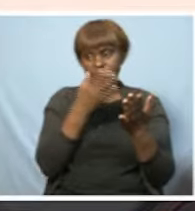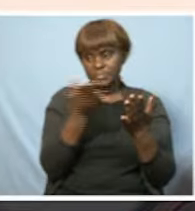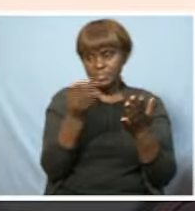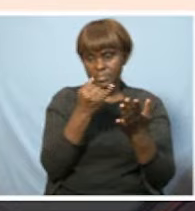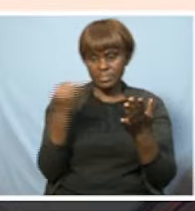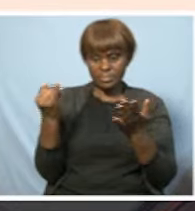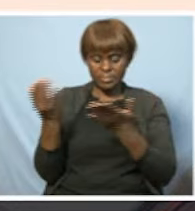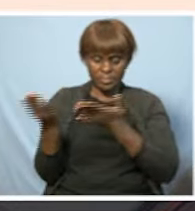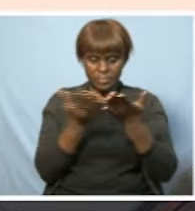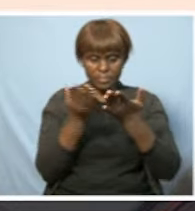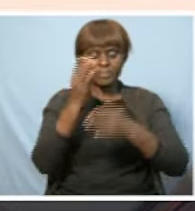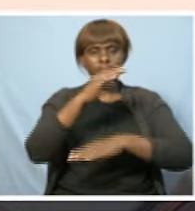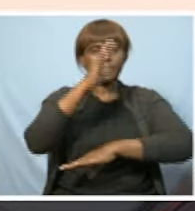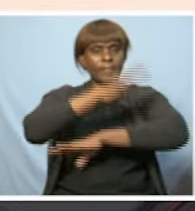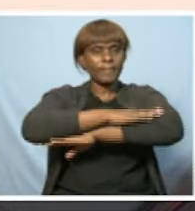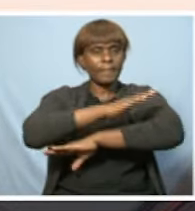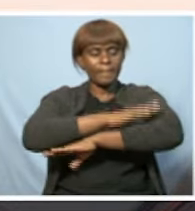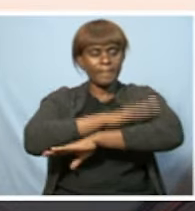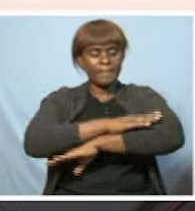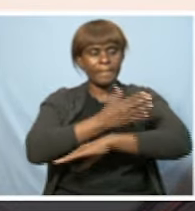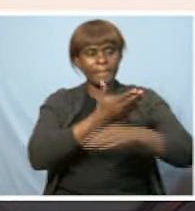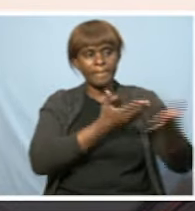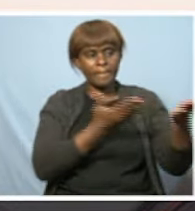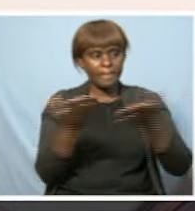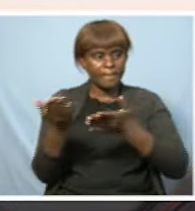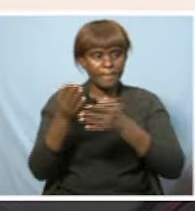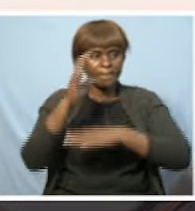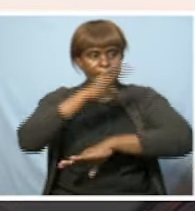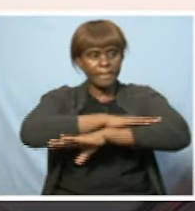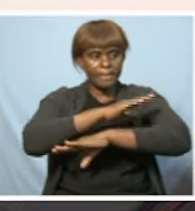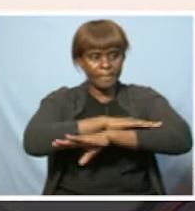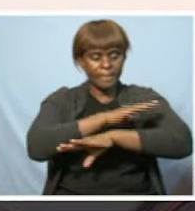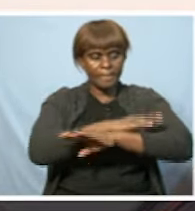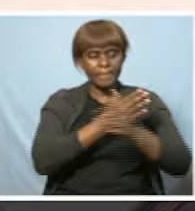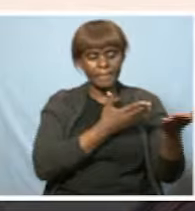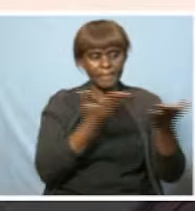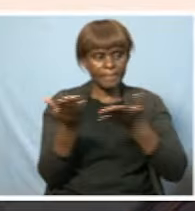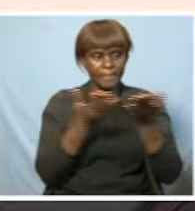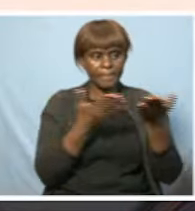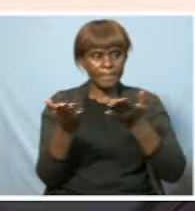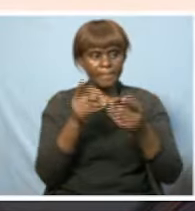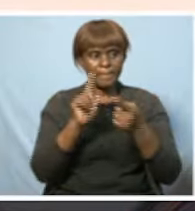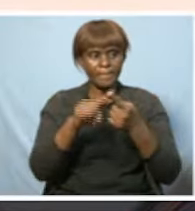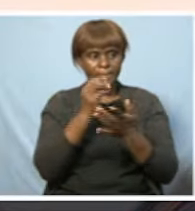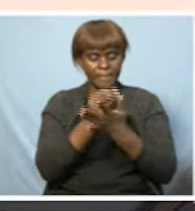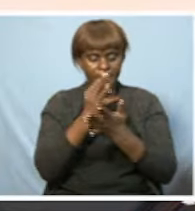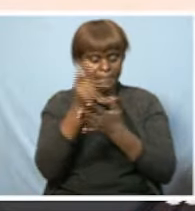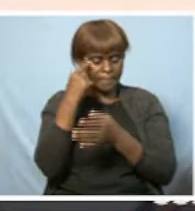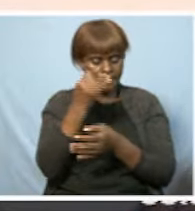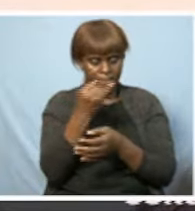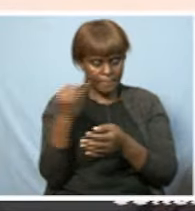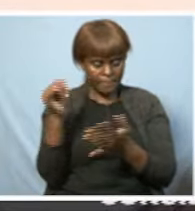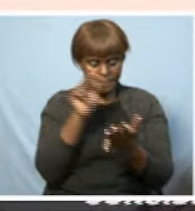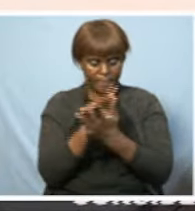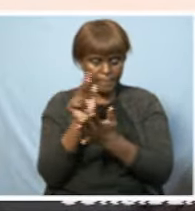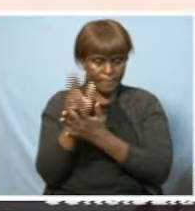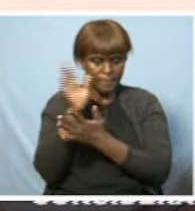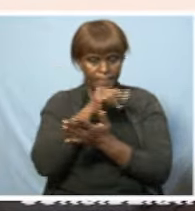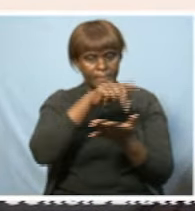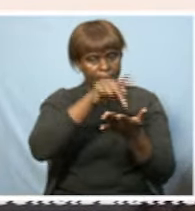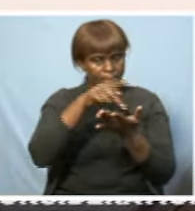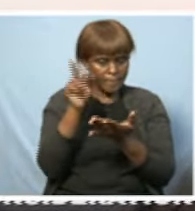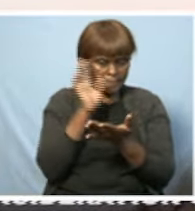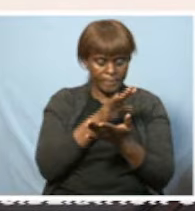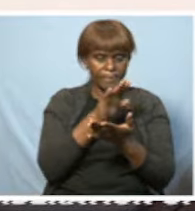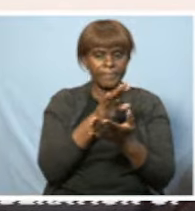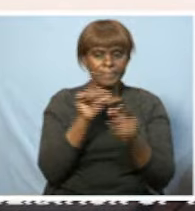of desks. Whenever desks are brought to the office for issues of signature, for issues of payment,